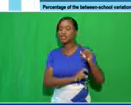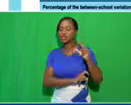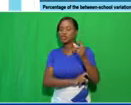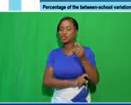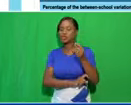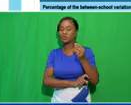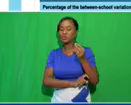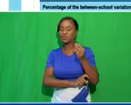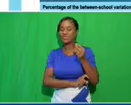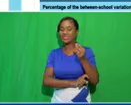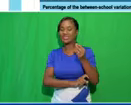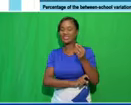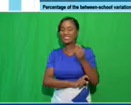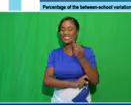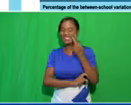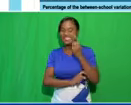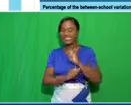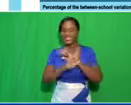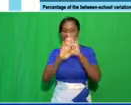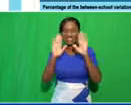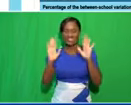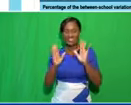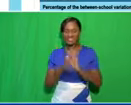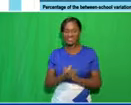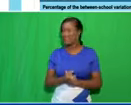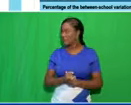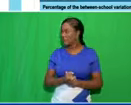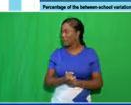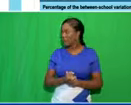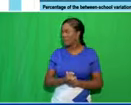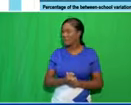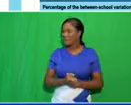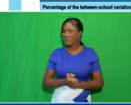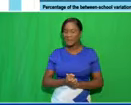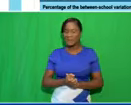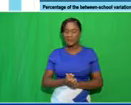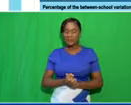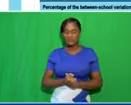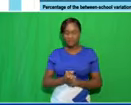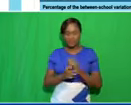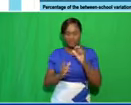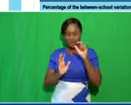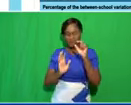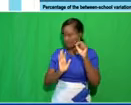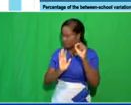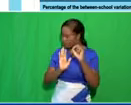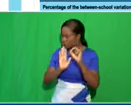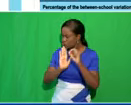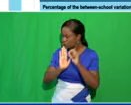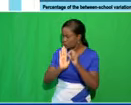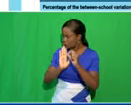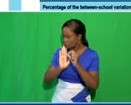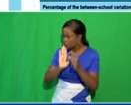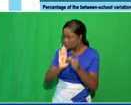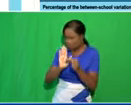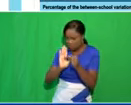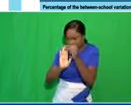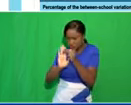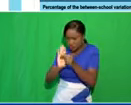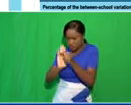see clearly. The little bubbles represent the